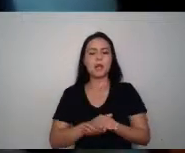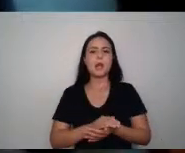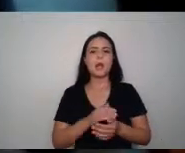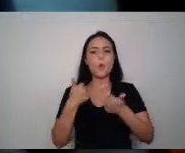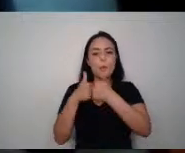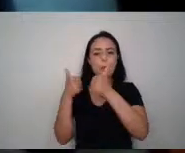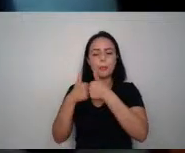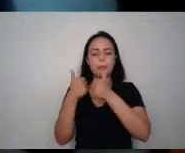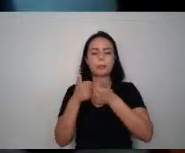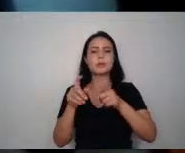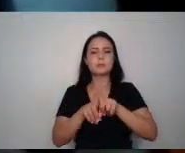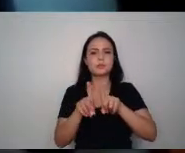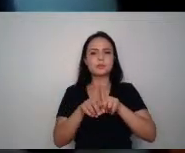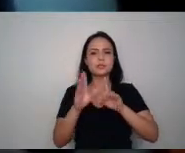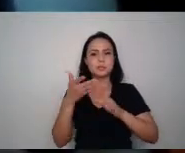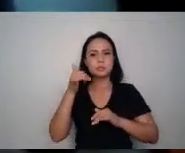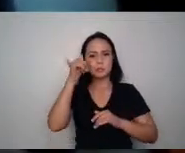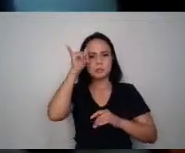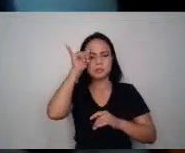as transport,